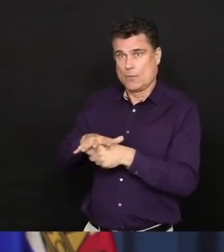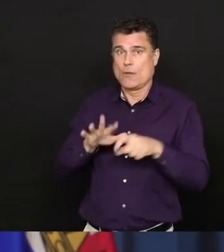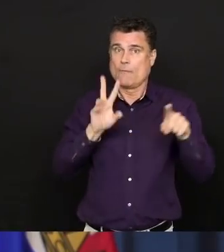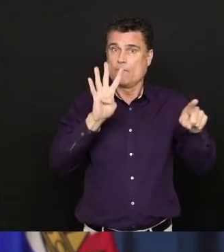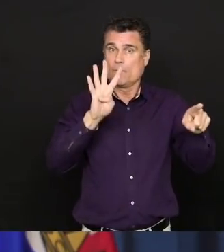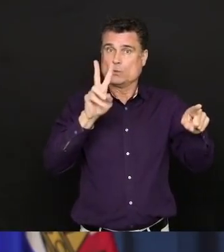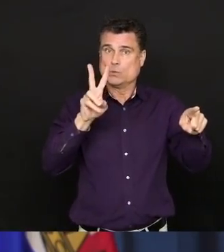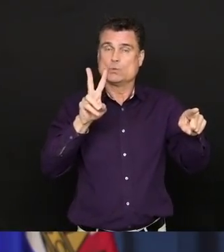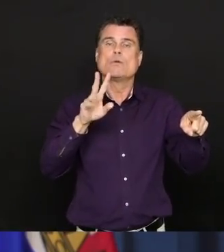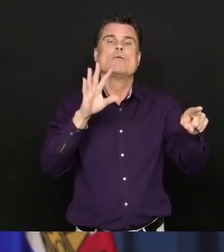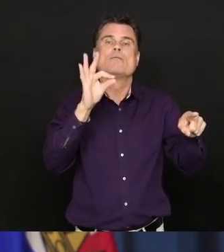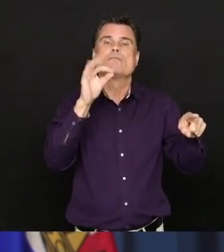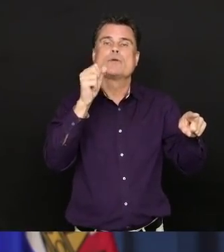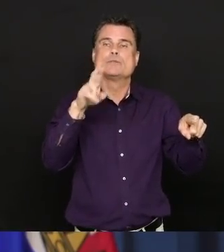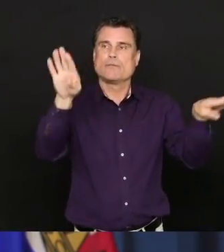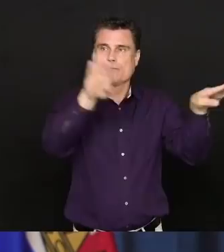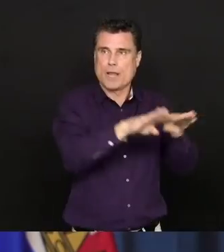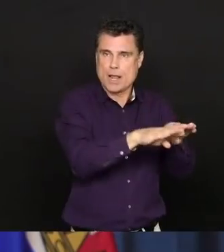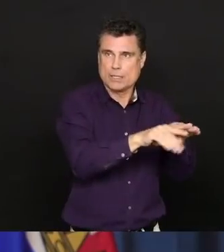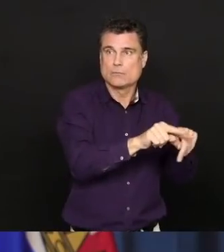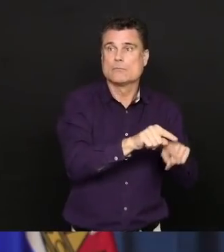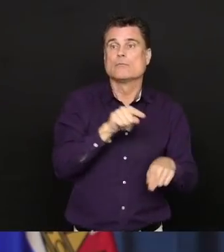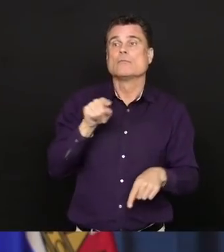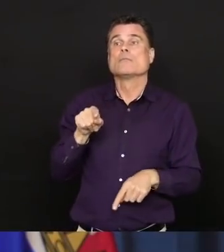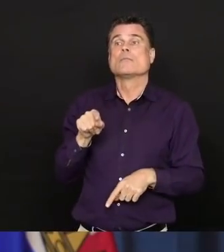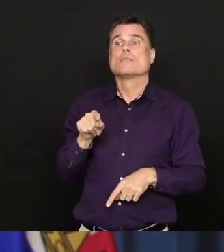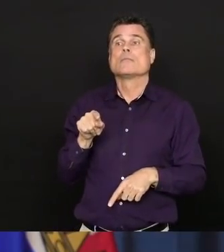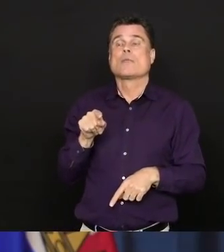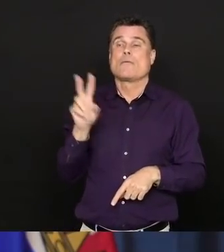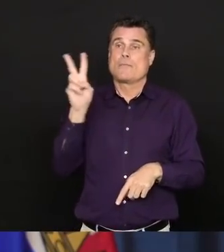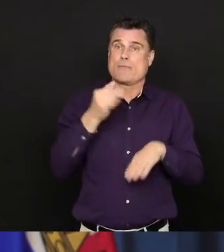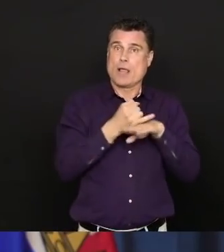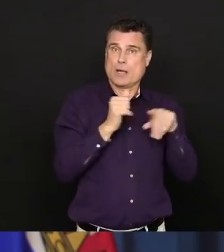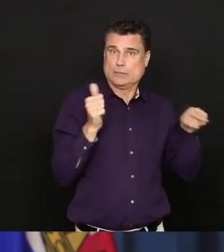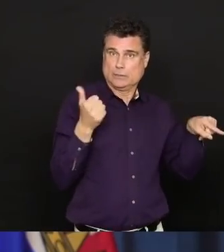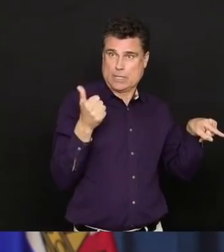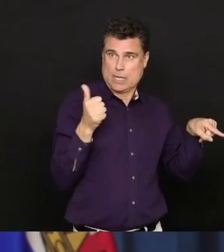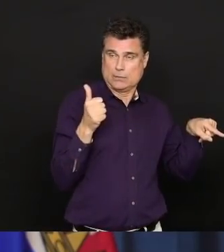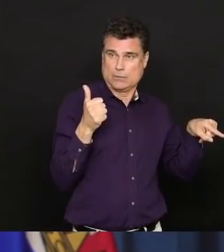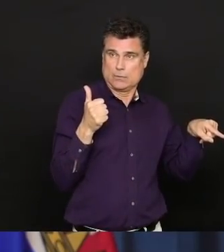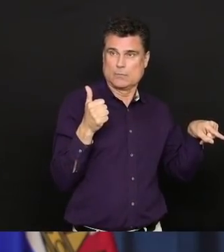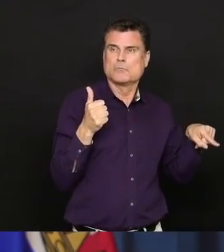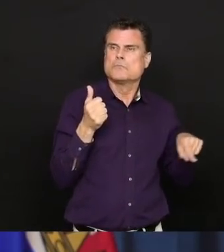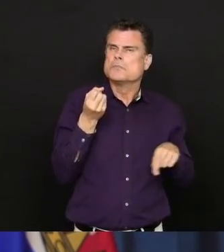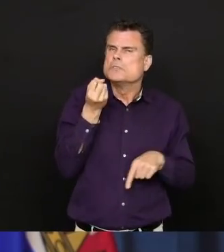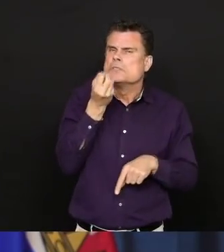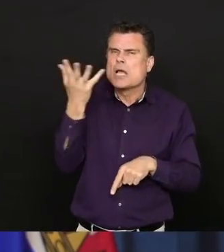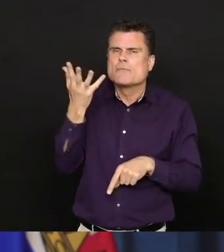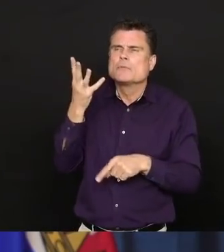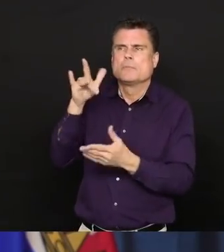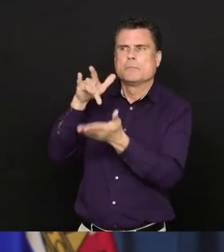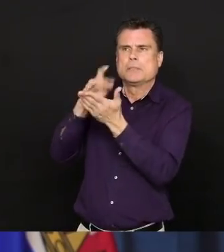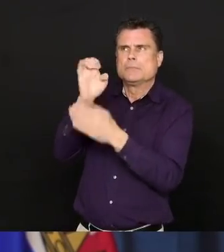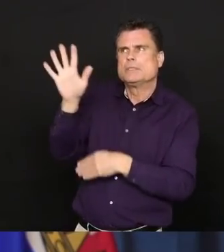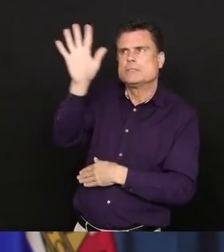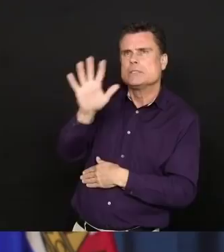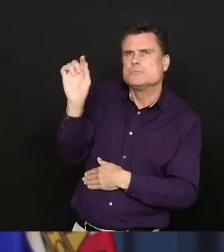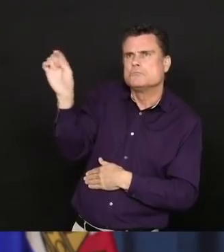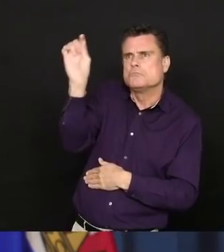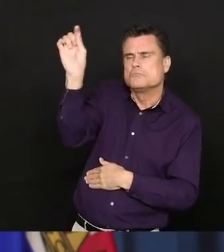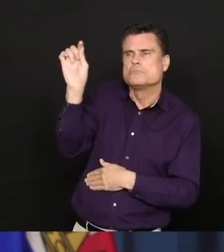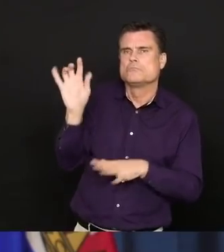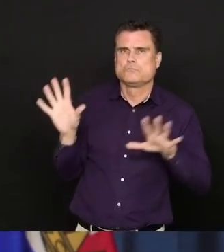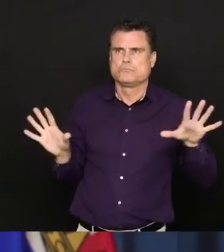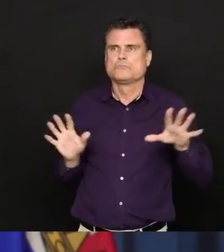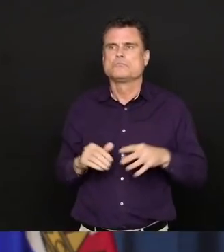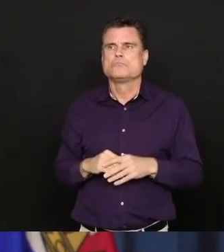speak. That's down 2 from yesterday. And 63 of those are in Fraser Health, 57 in Vancouver Coastal Health, 12 in Interior Health,